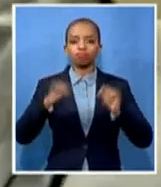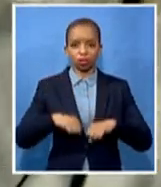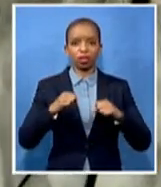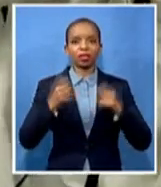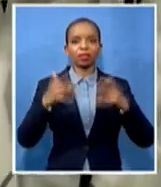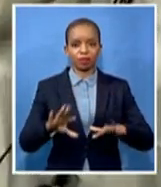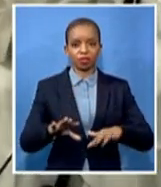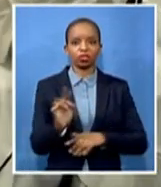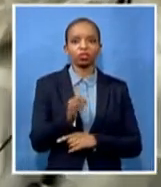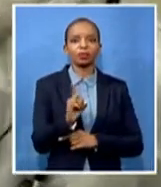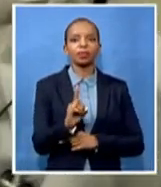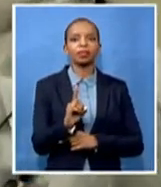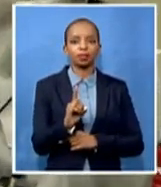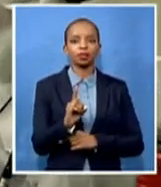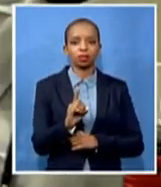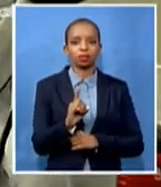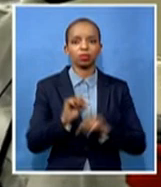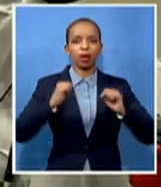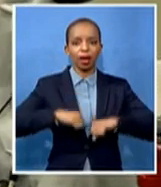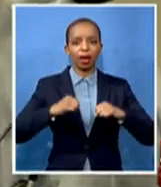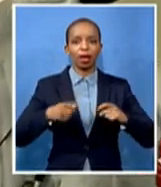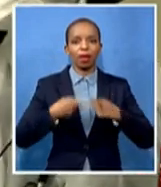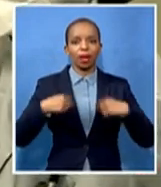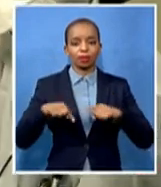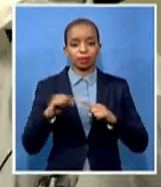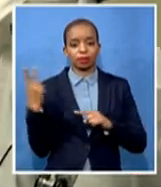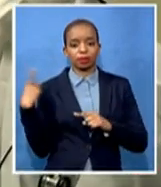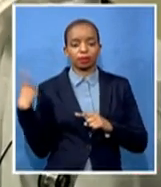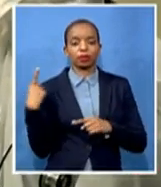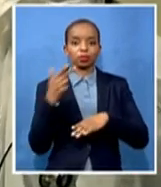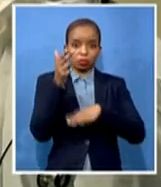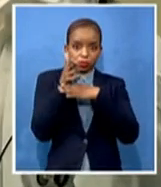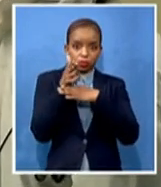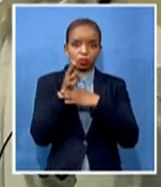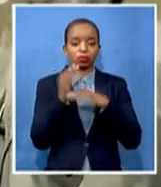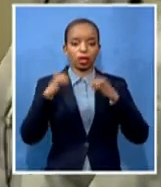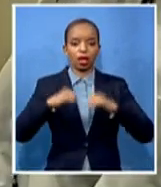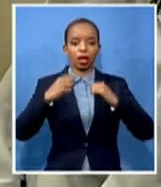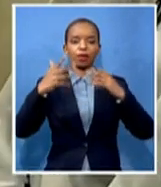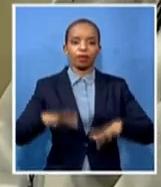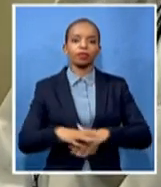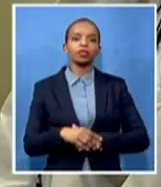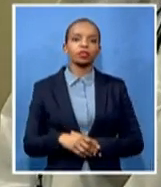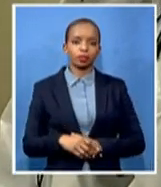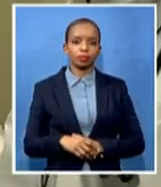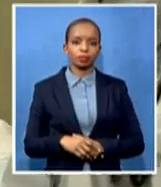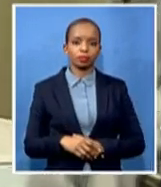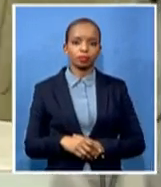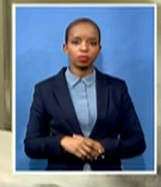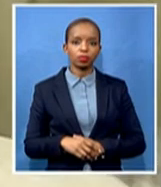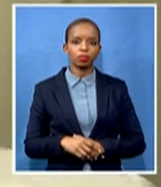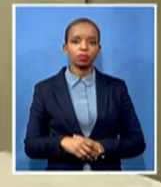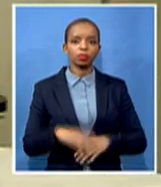us into this particular test. Her colleague this morning saying that